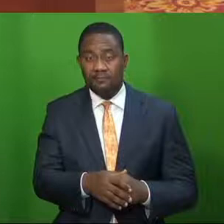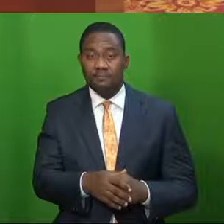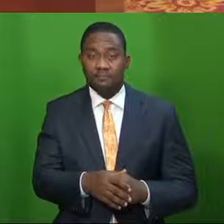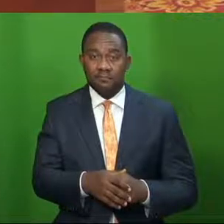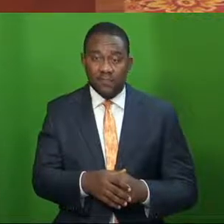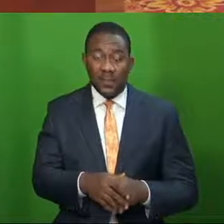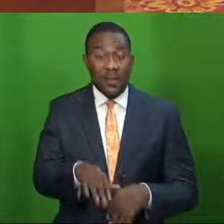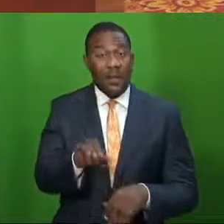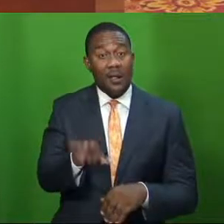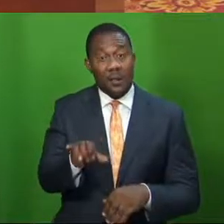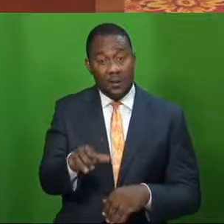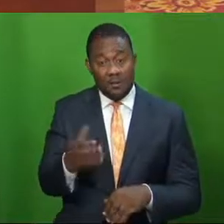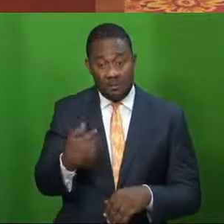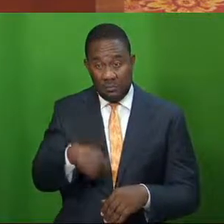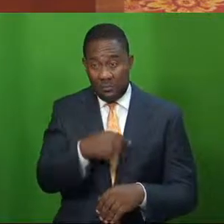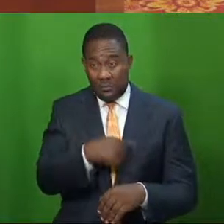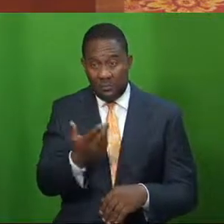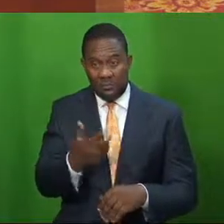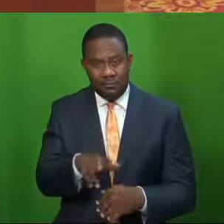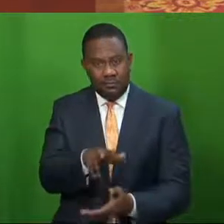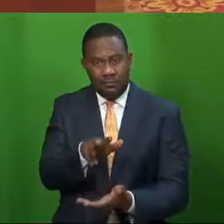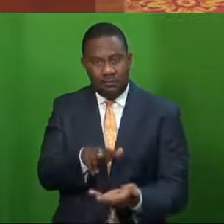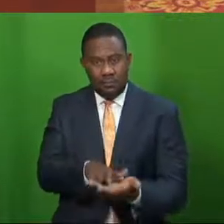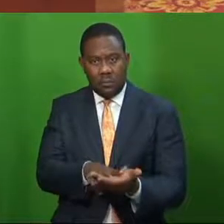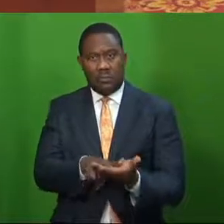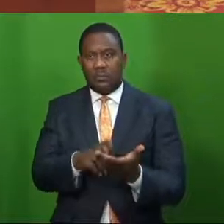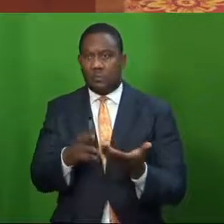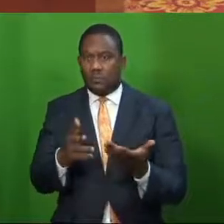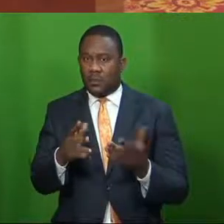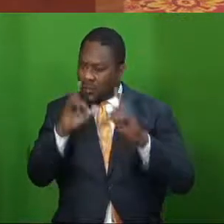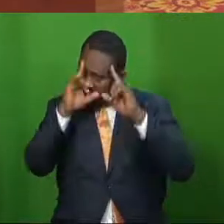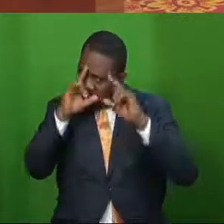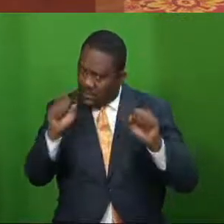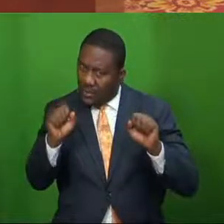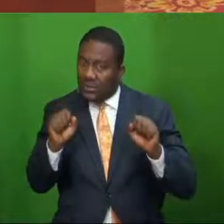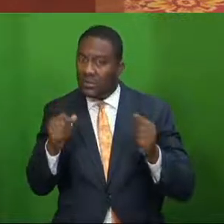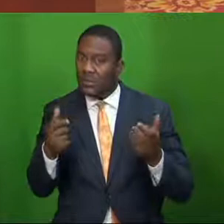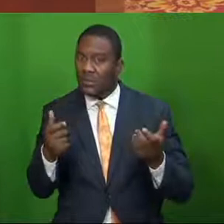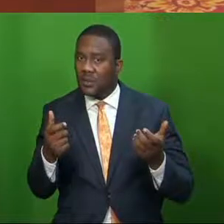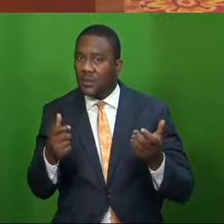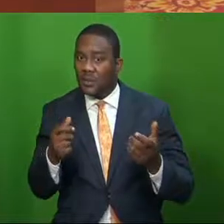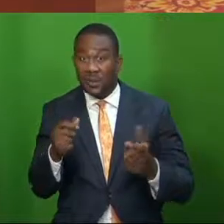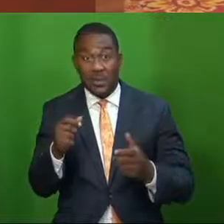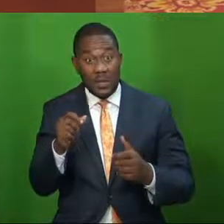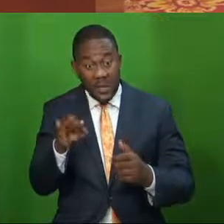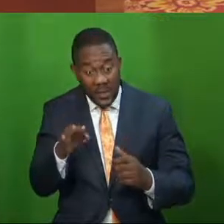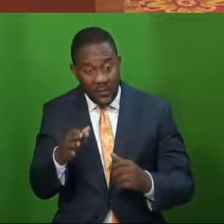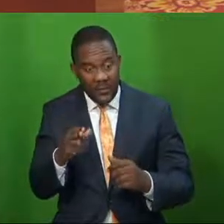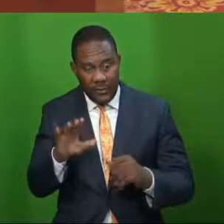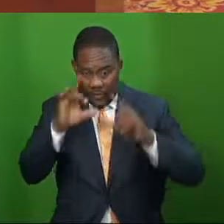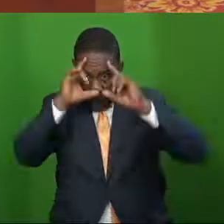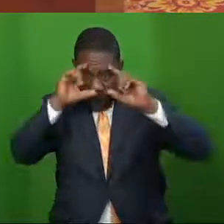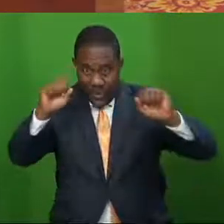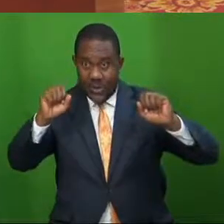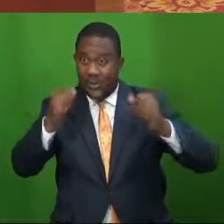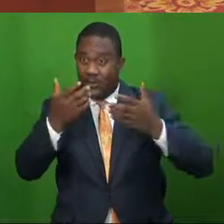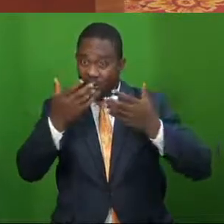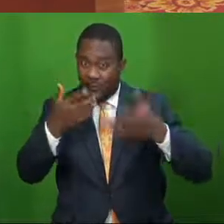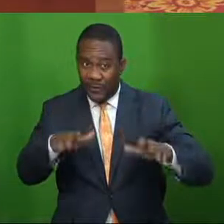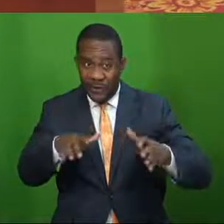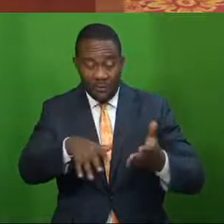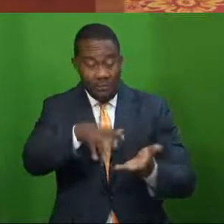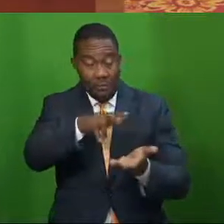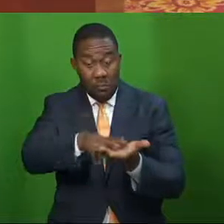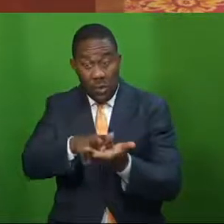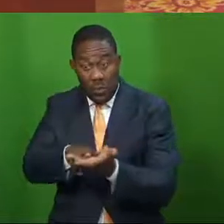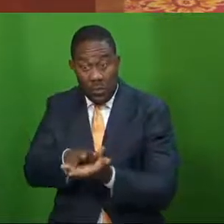week, the approval process of the President's nominees. And when they are in place, through the prior